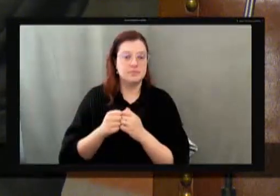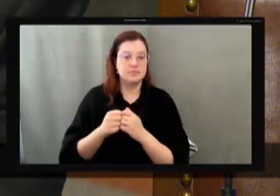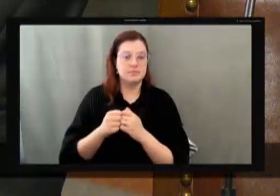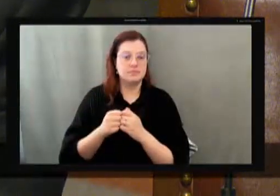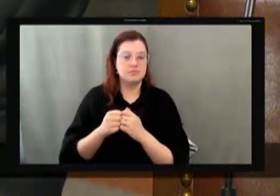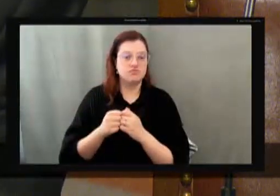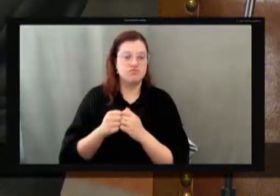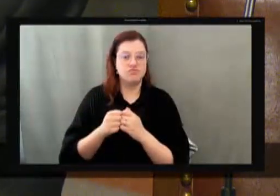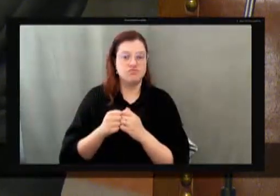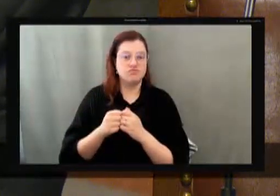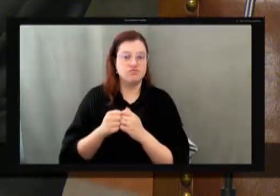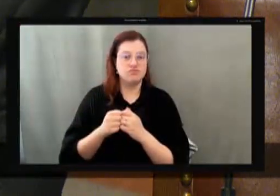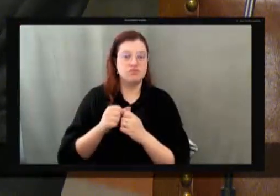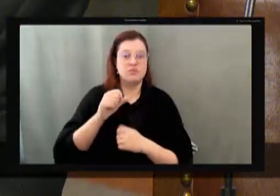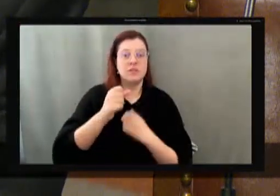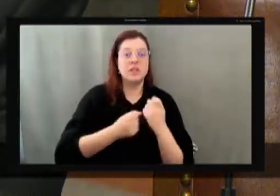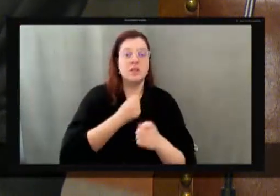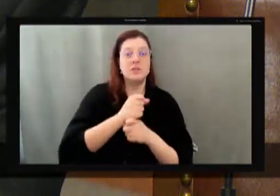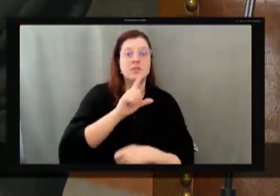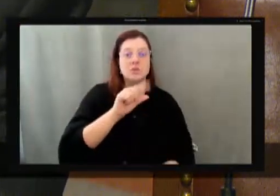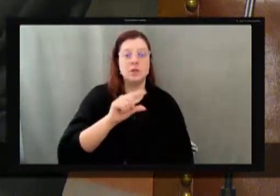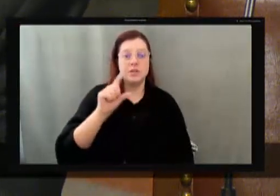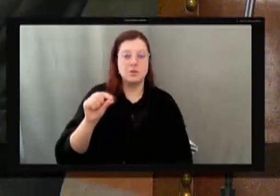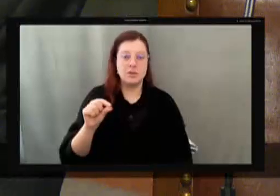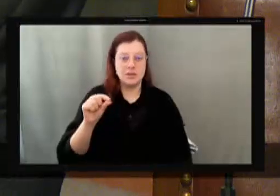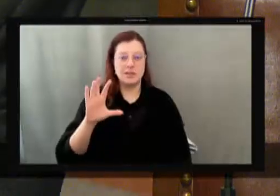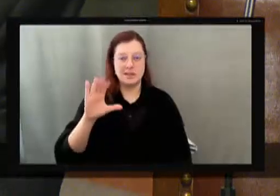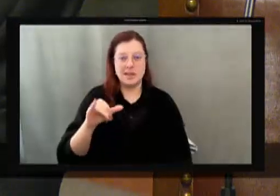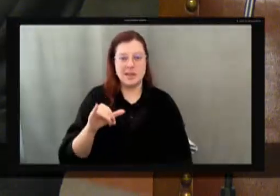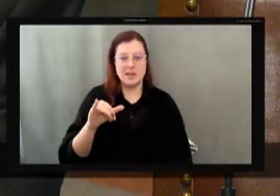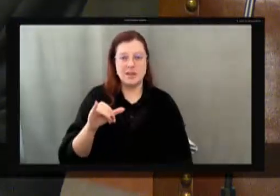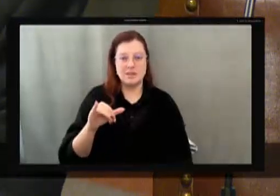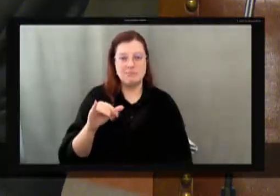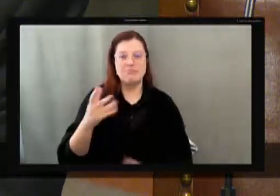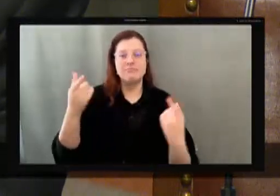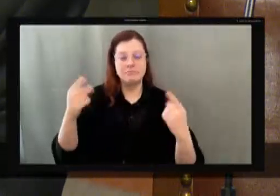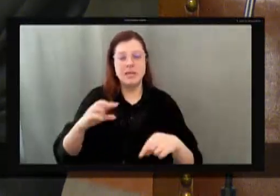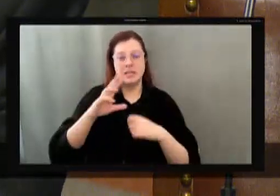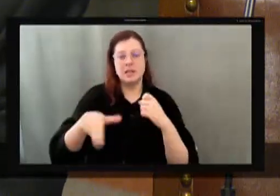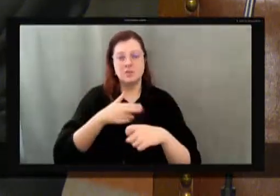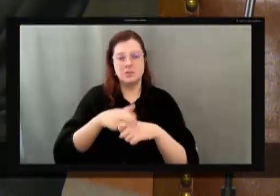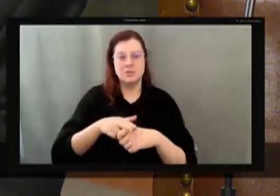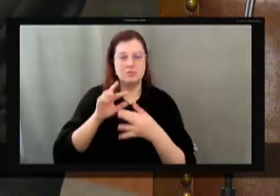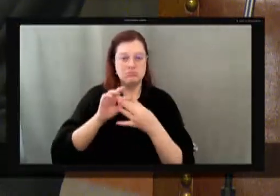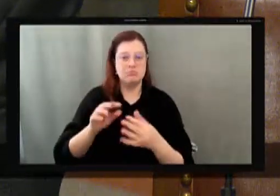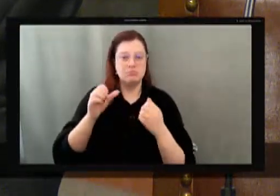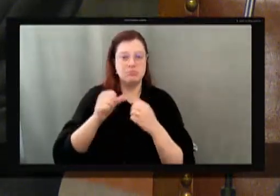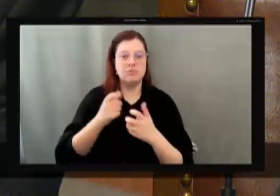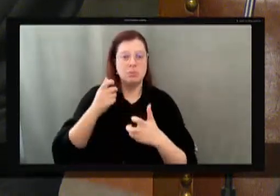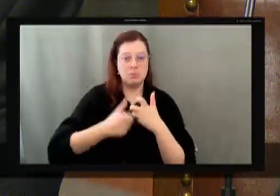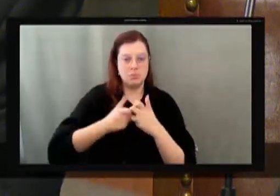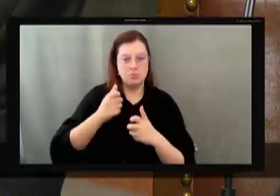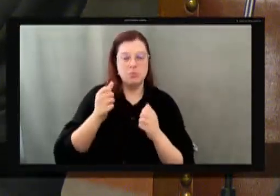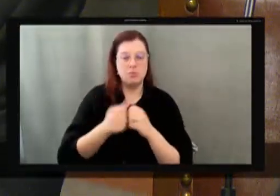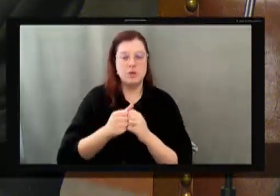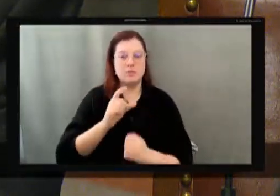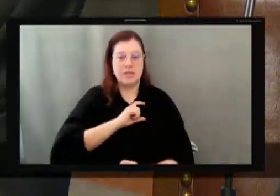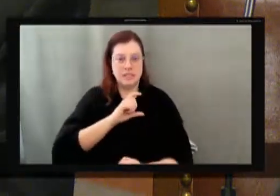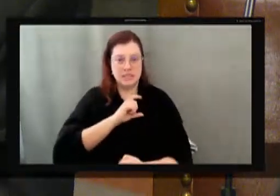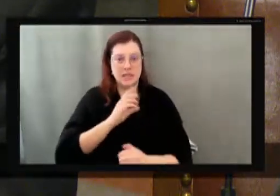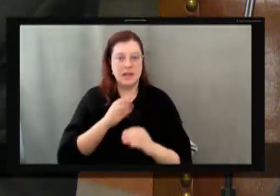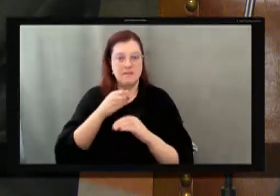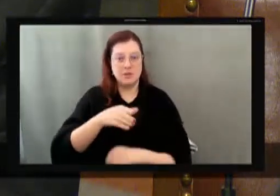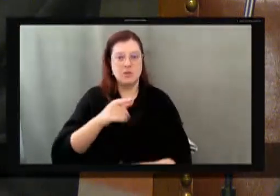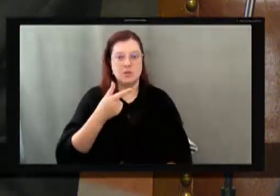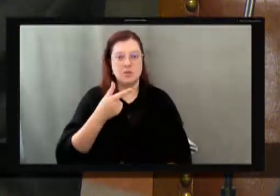year of 2020 and the turmoil that we went through nationally, you know, around the issue of, you know, of policing in the wake of the George Floyd incident?